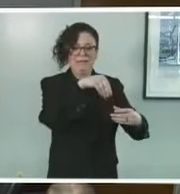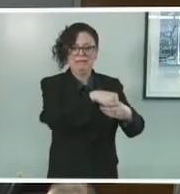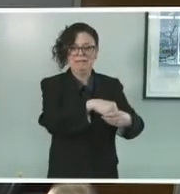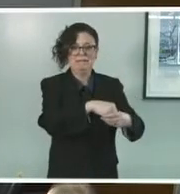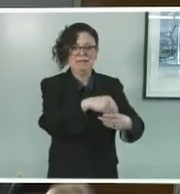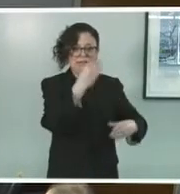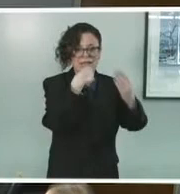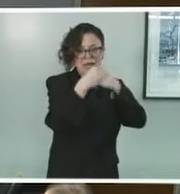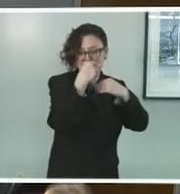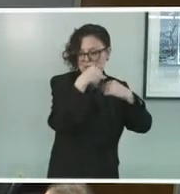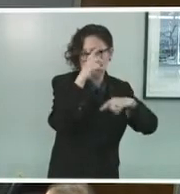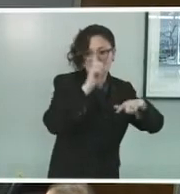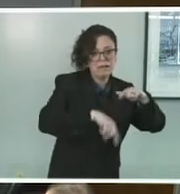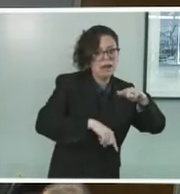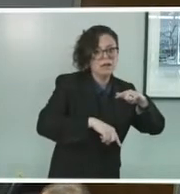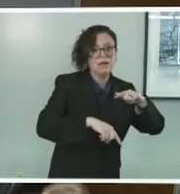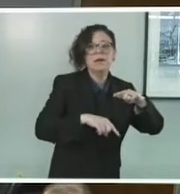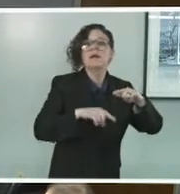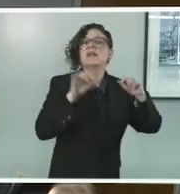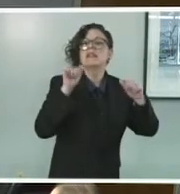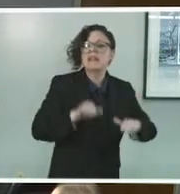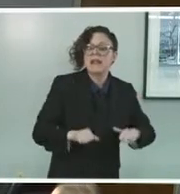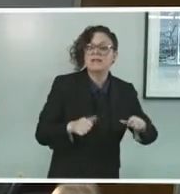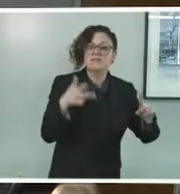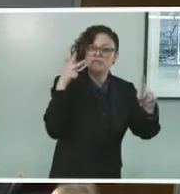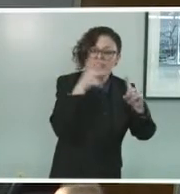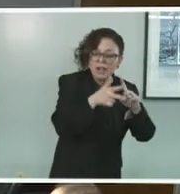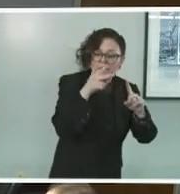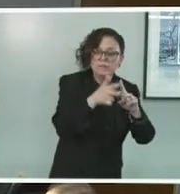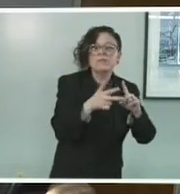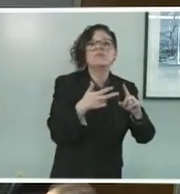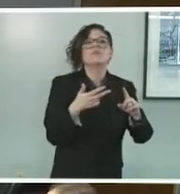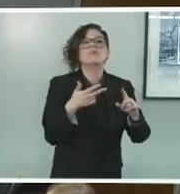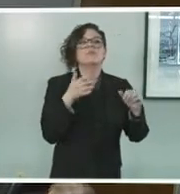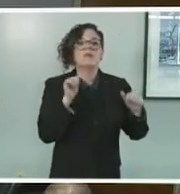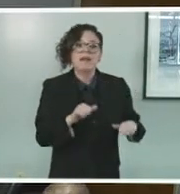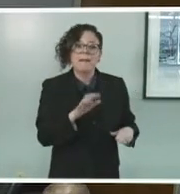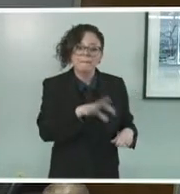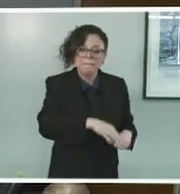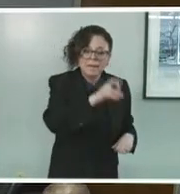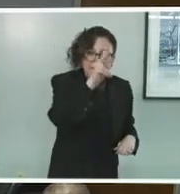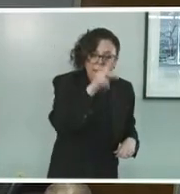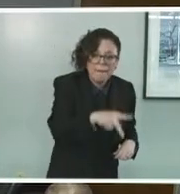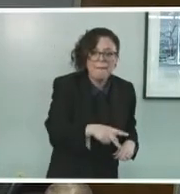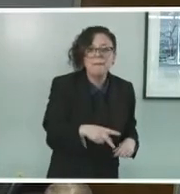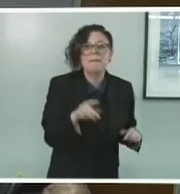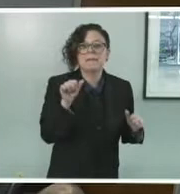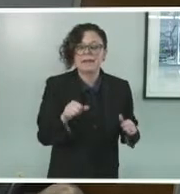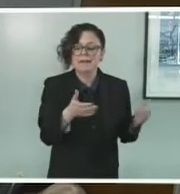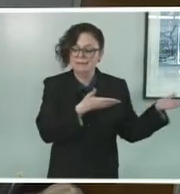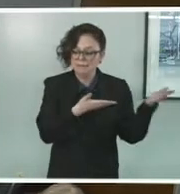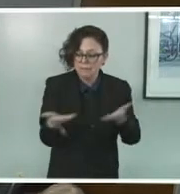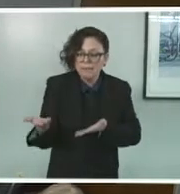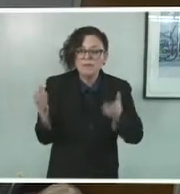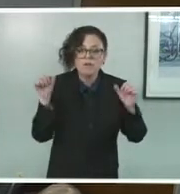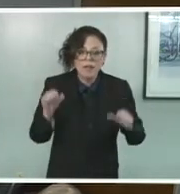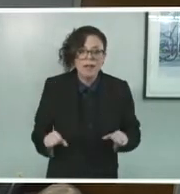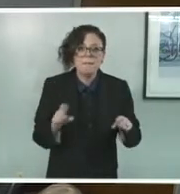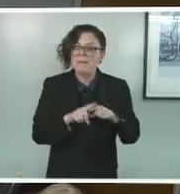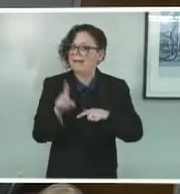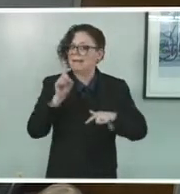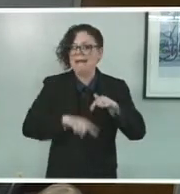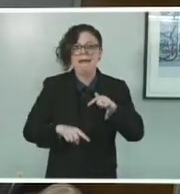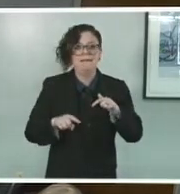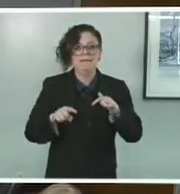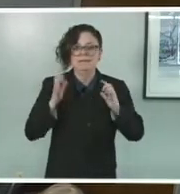do drive-through, takeout, delivery, but not have customers in, correct? Correct. Okay.